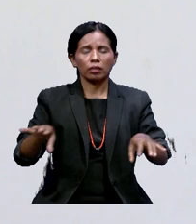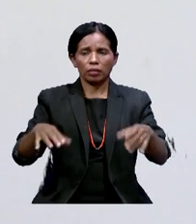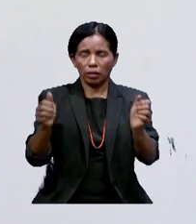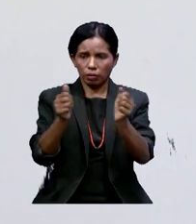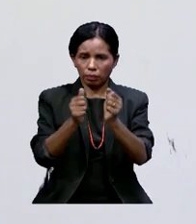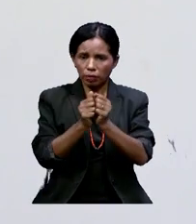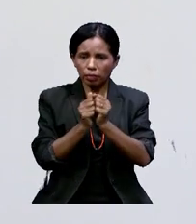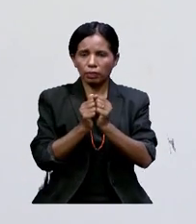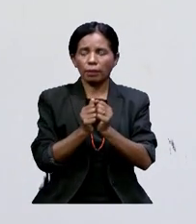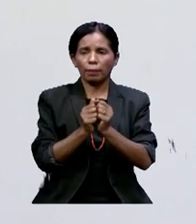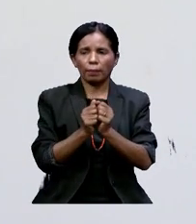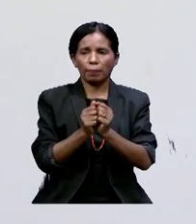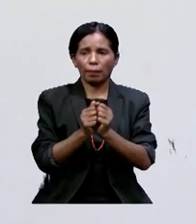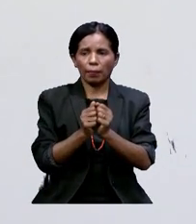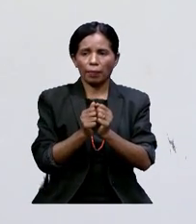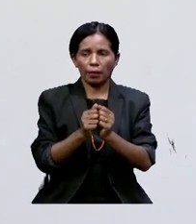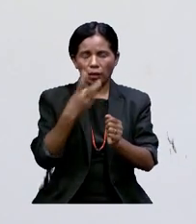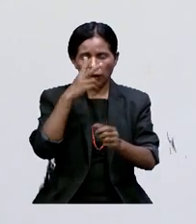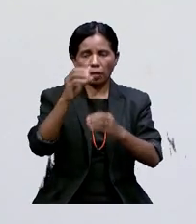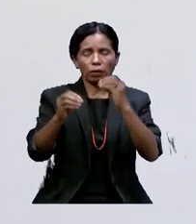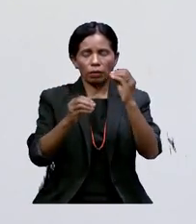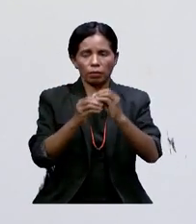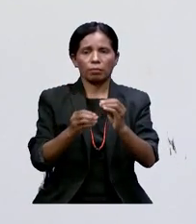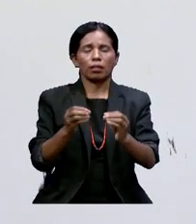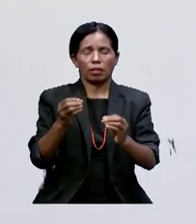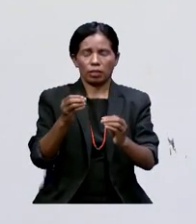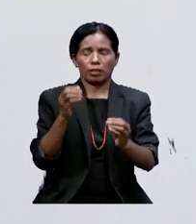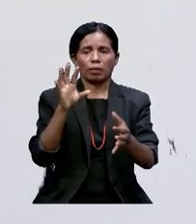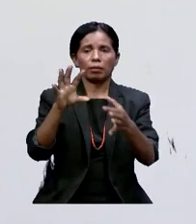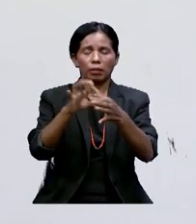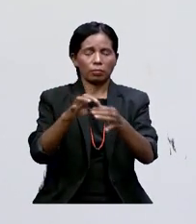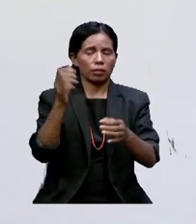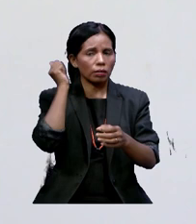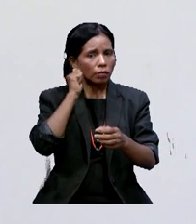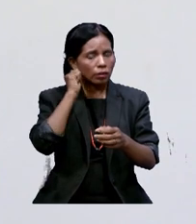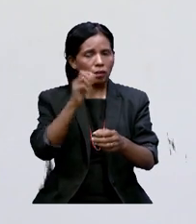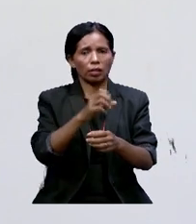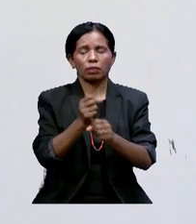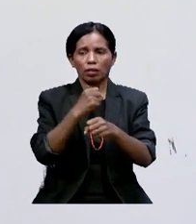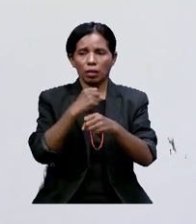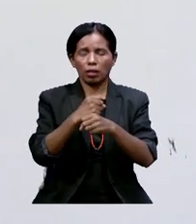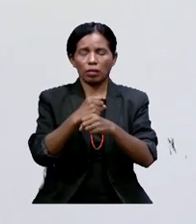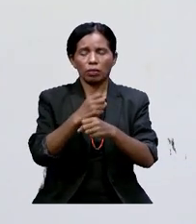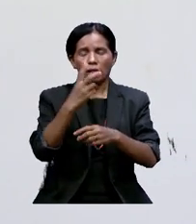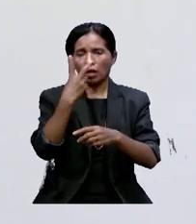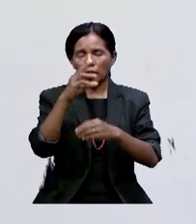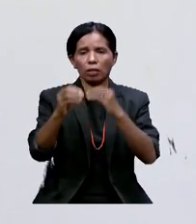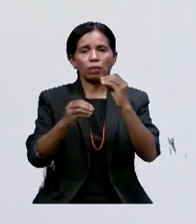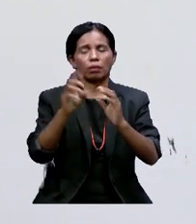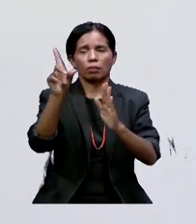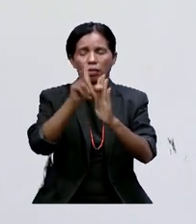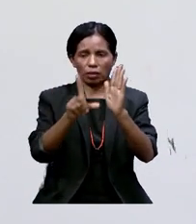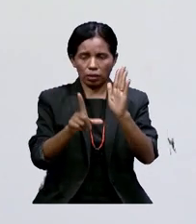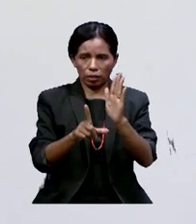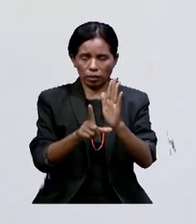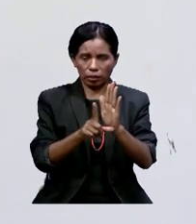later. Of course, in the case of ASEAN, it will be the decision that will be made on the final, on the full